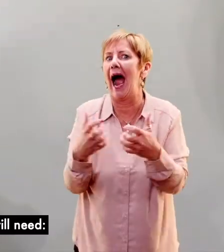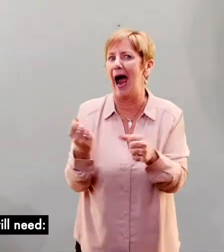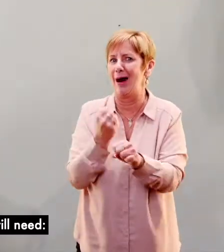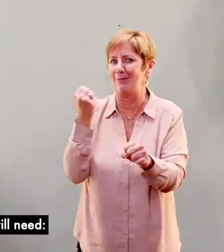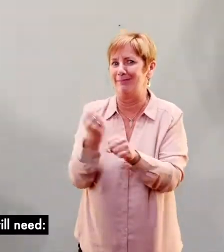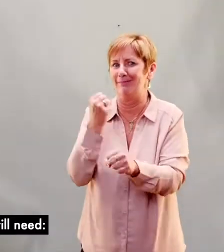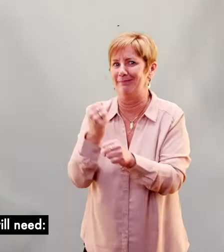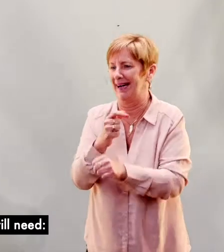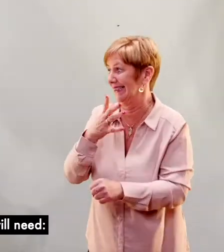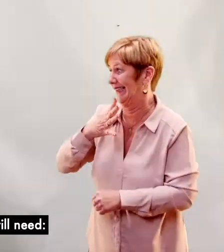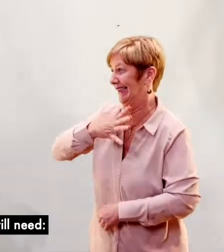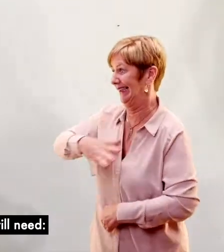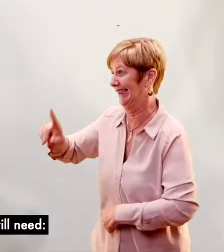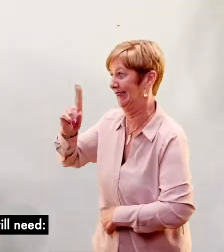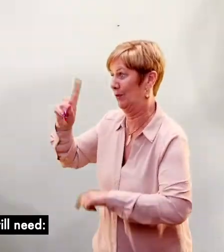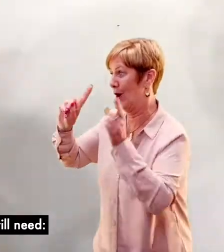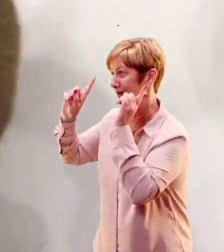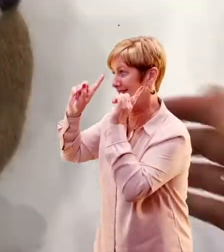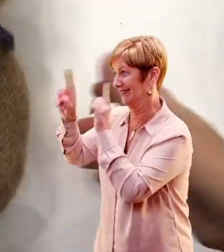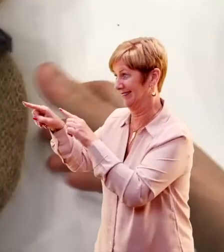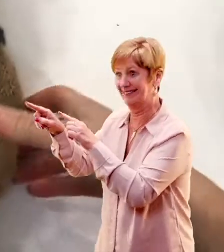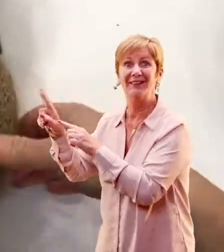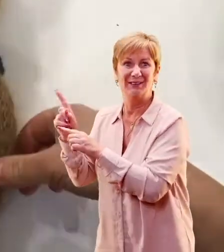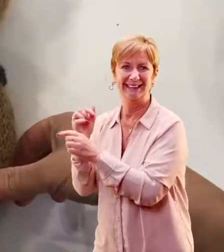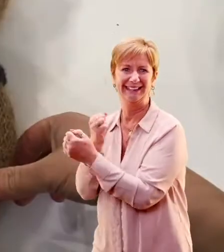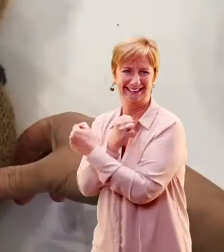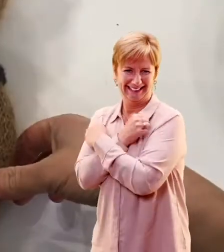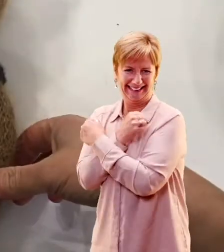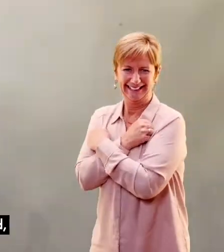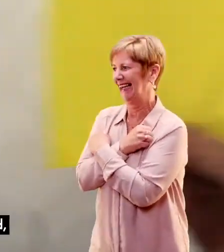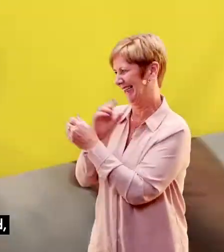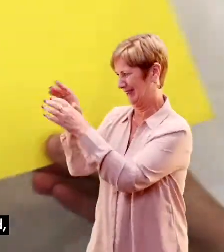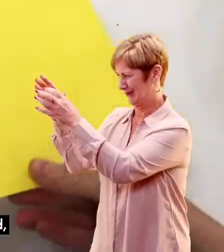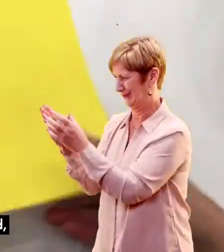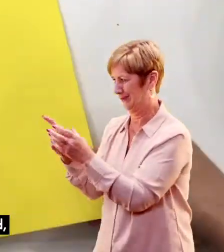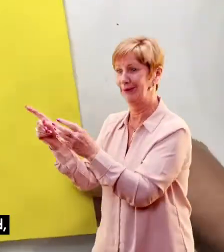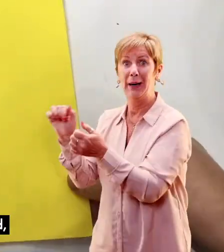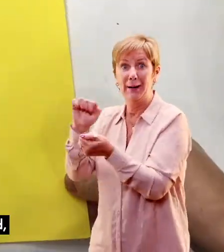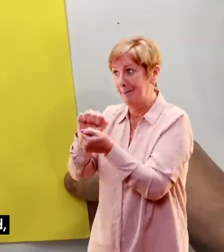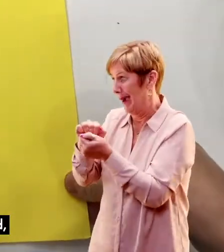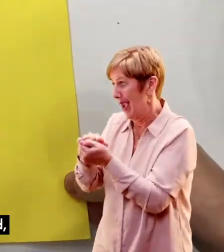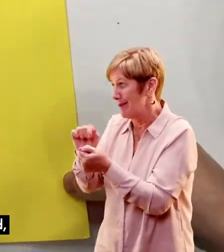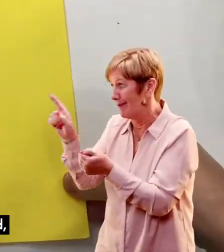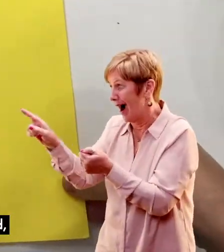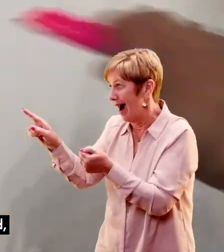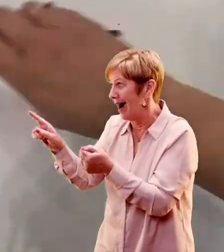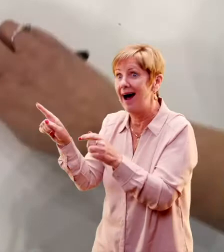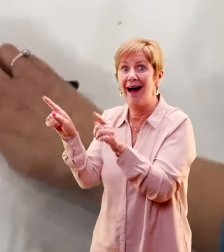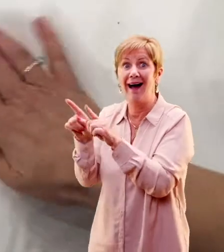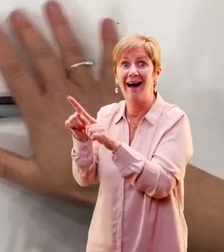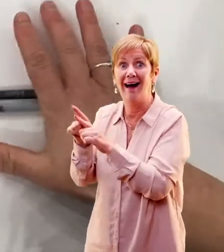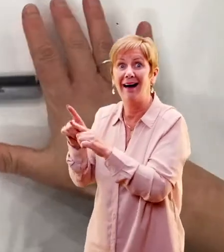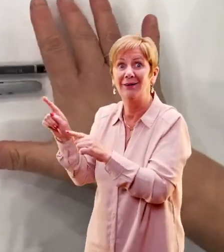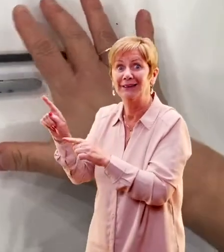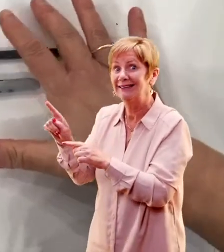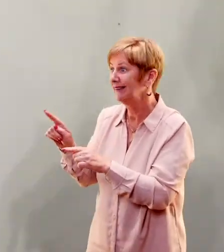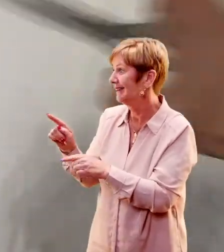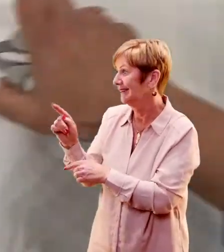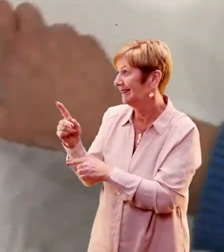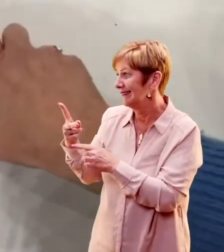To make a monster party hat, you will need a toy to dress up, an A4 piece of coloured card, a pen and